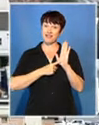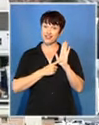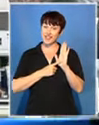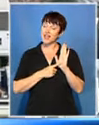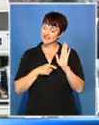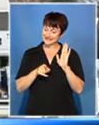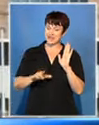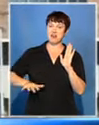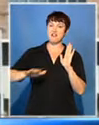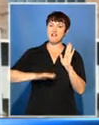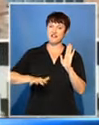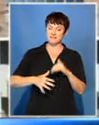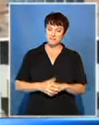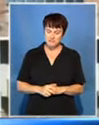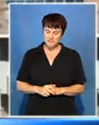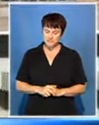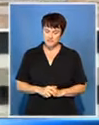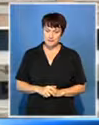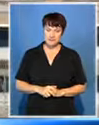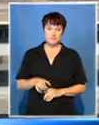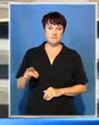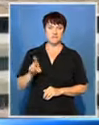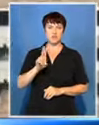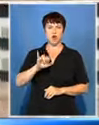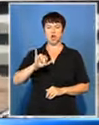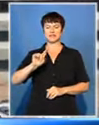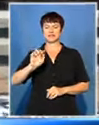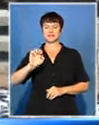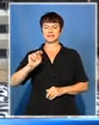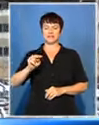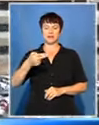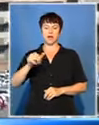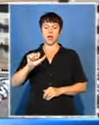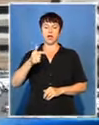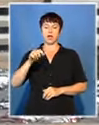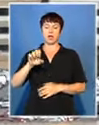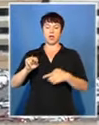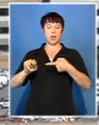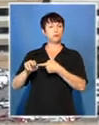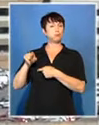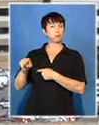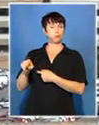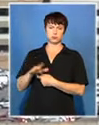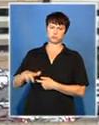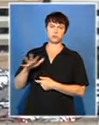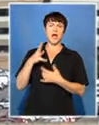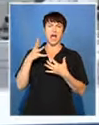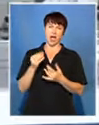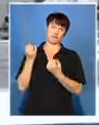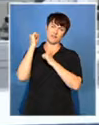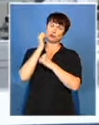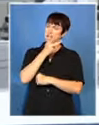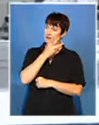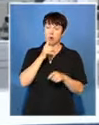Uitenhage is known as an industrial town with large factories. It houses the biggest car factory in Africa, Volkswagen,